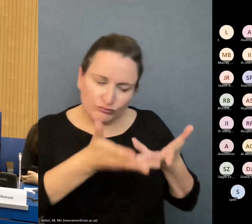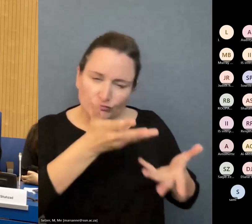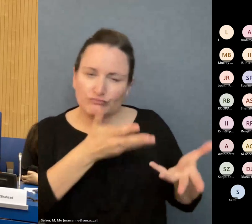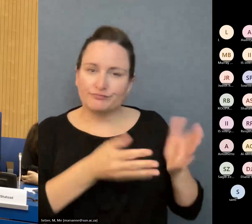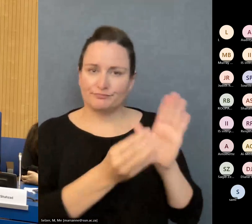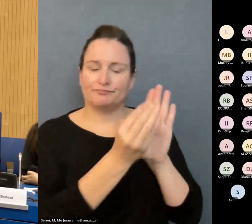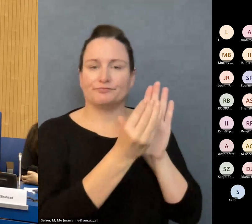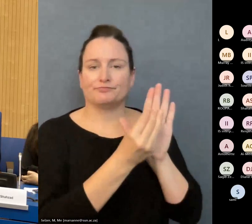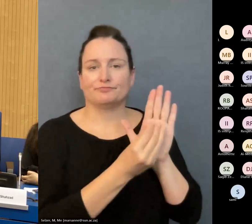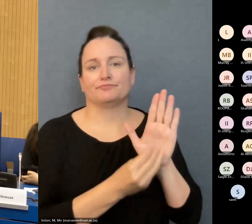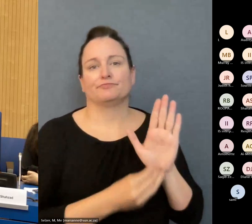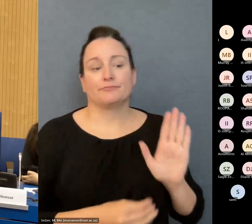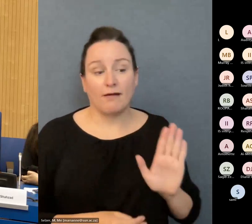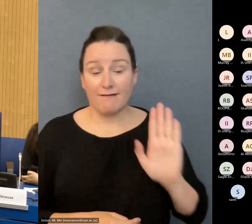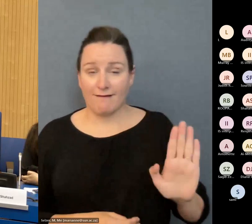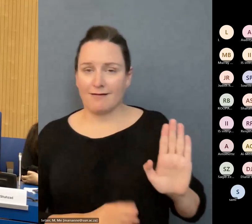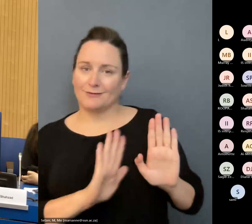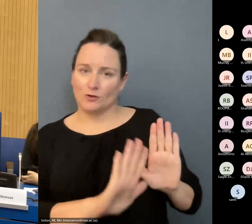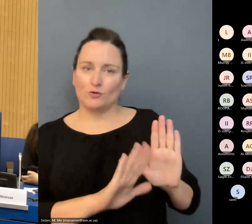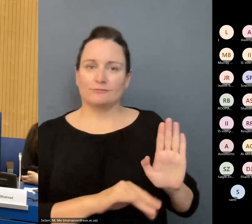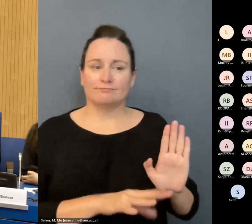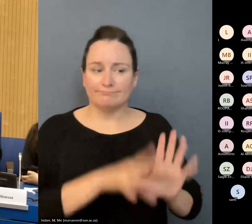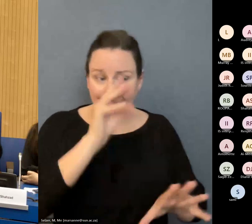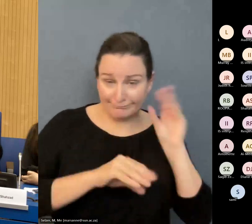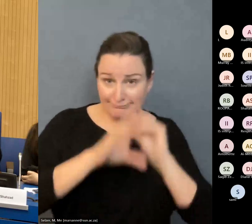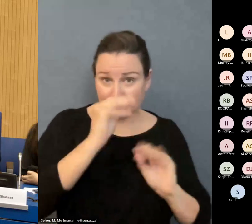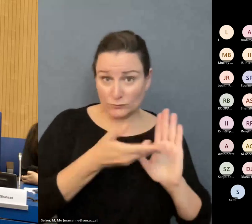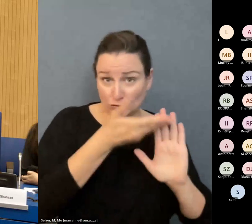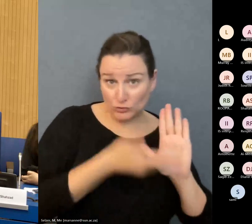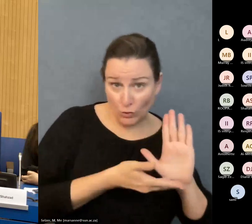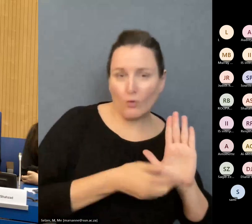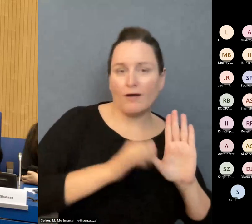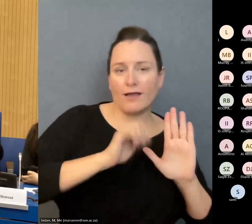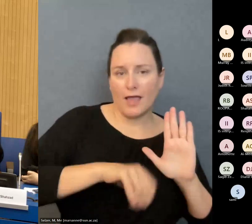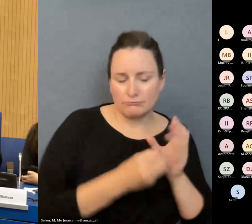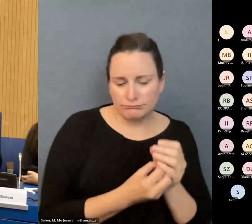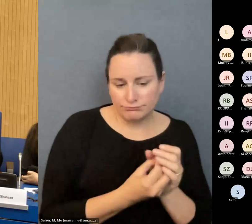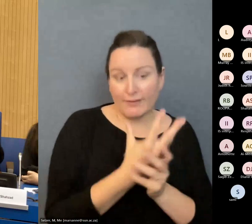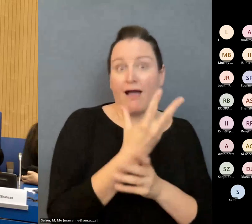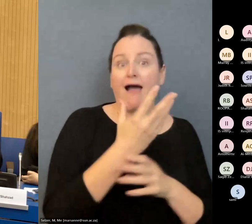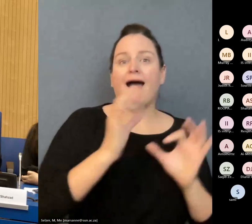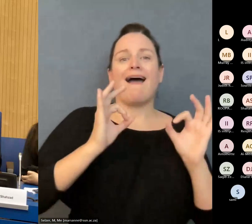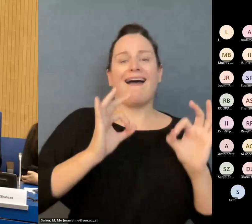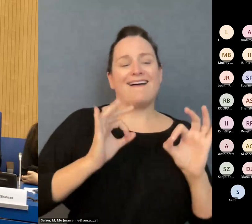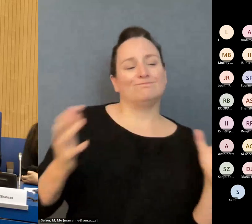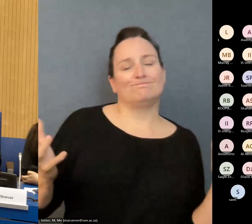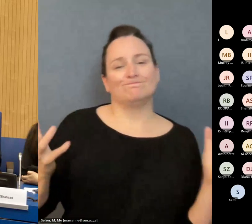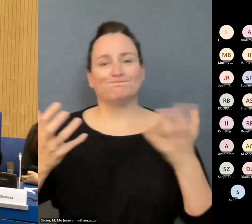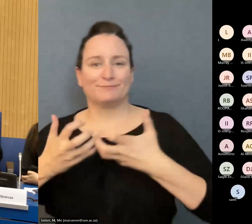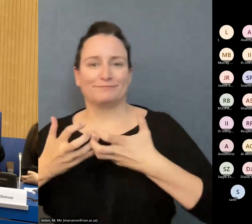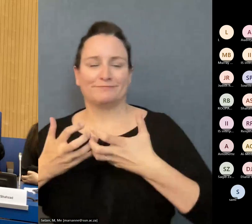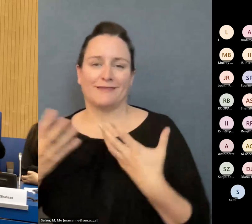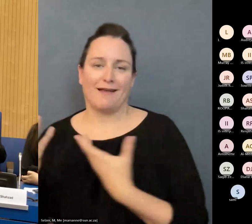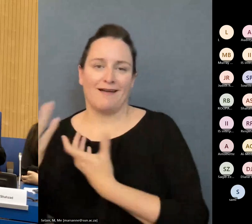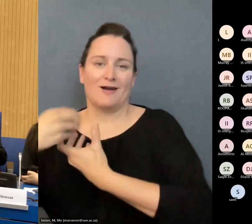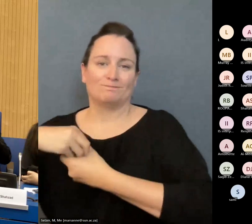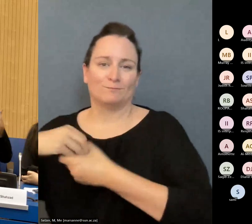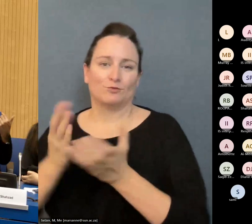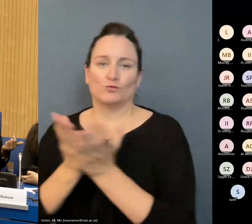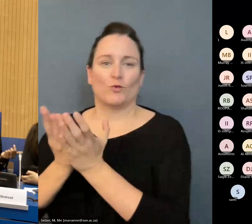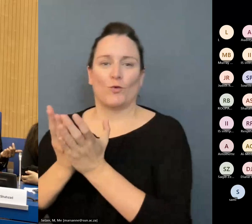to join up in the mainstream schools. So individualized education plan in a